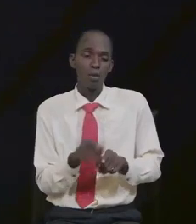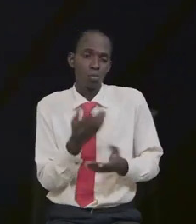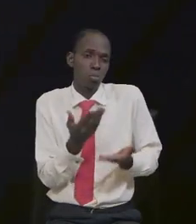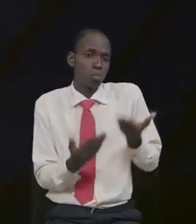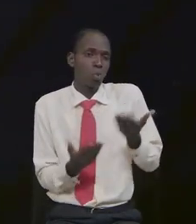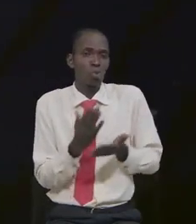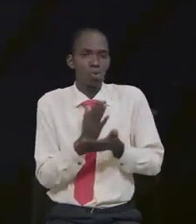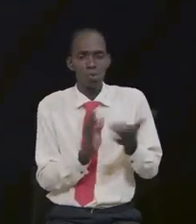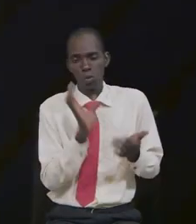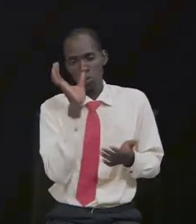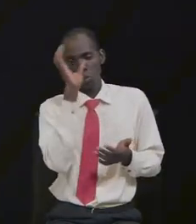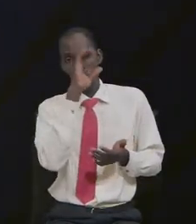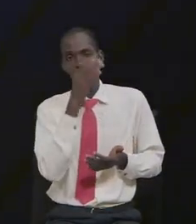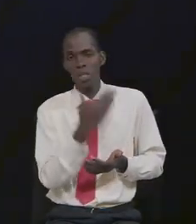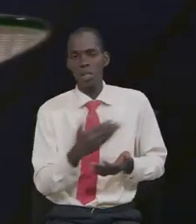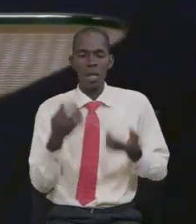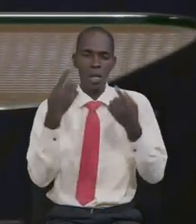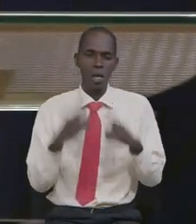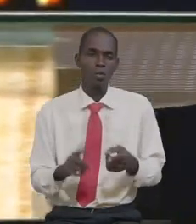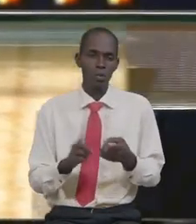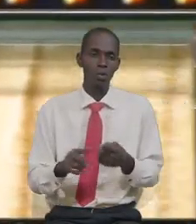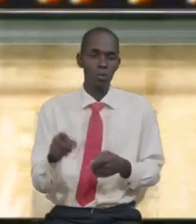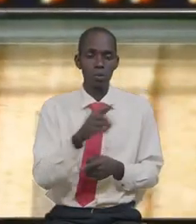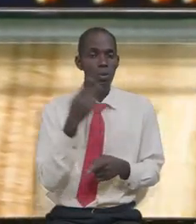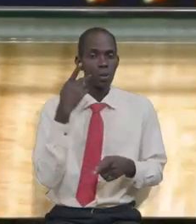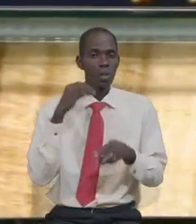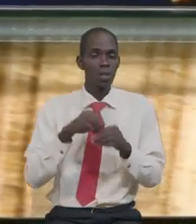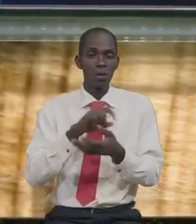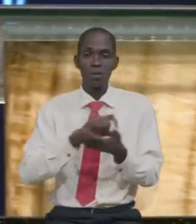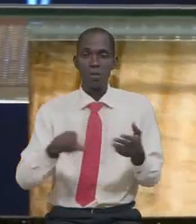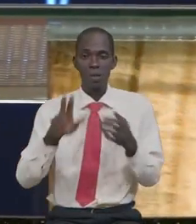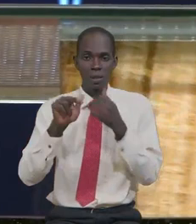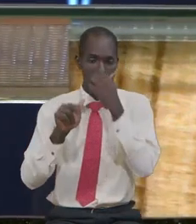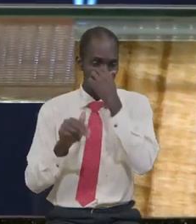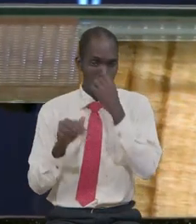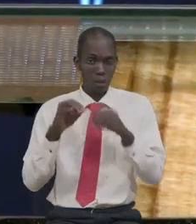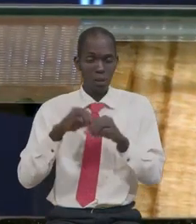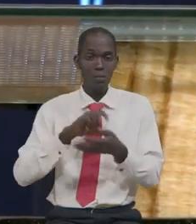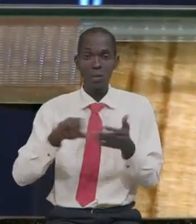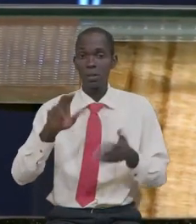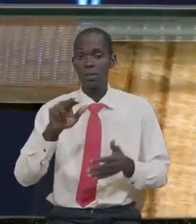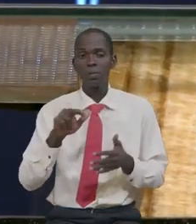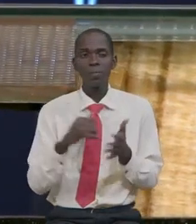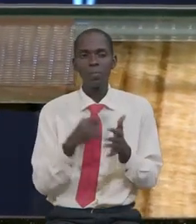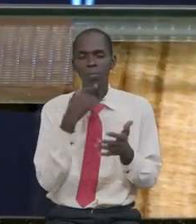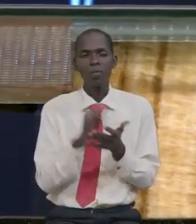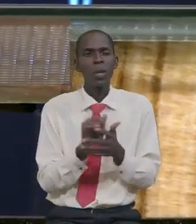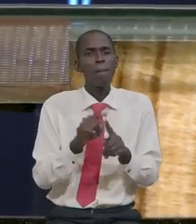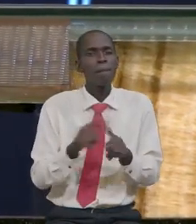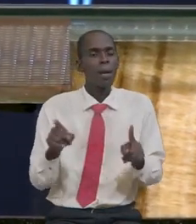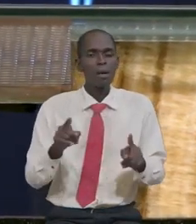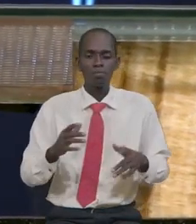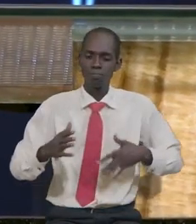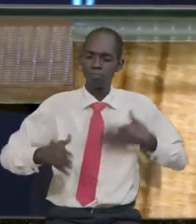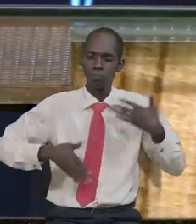thing happened unto you. Look at verse 13. In verse 13 it says, but rejoice in